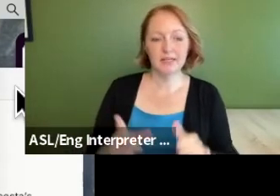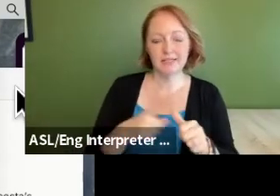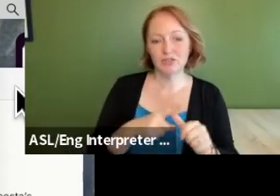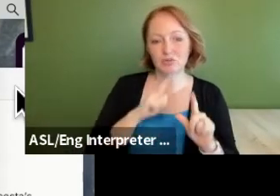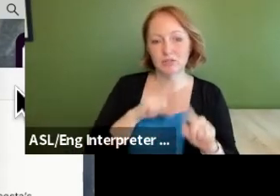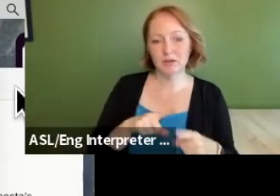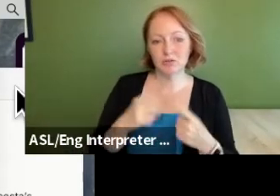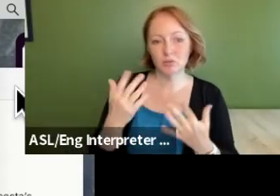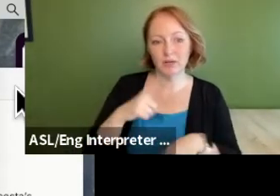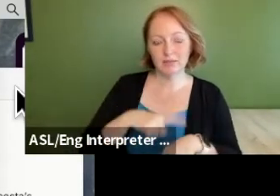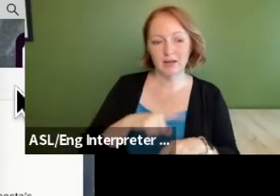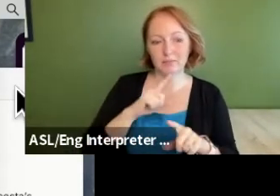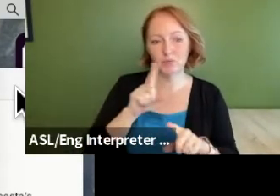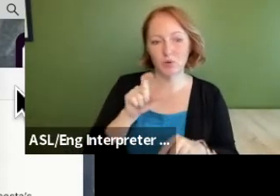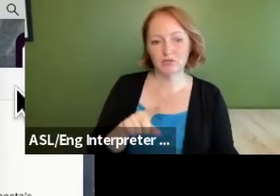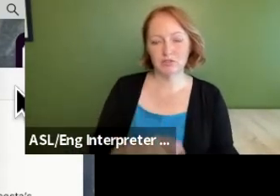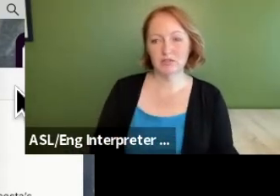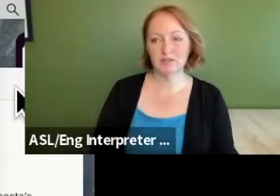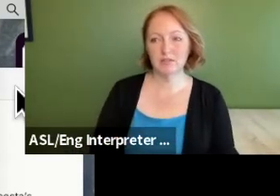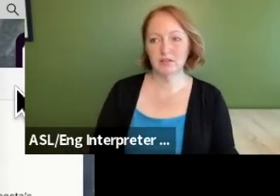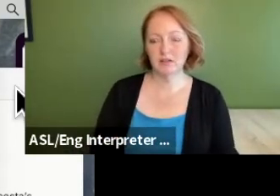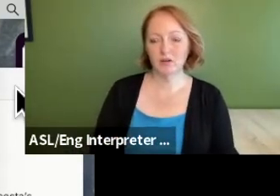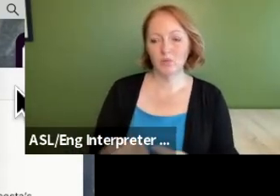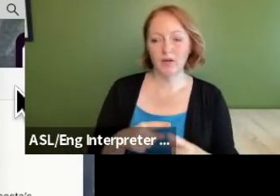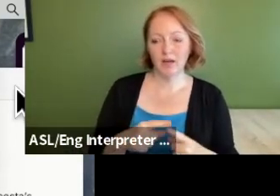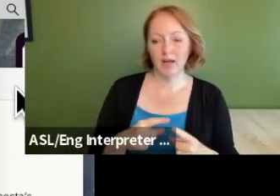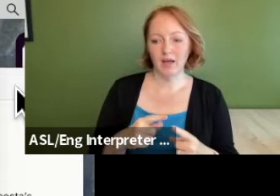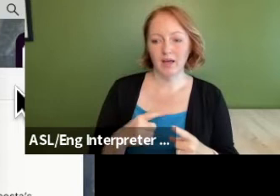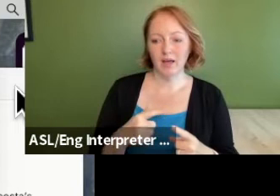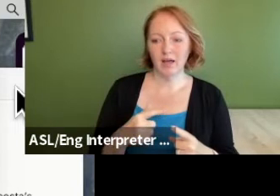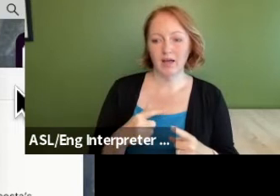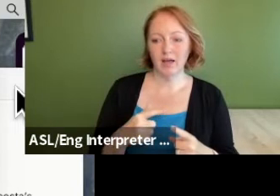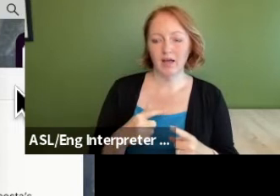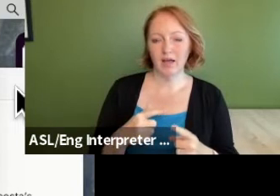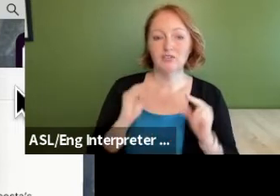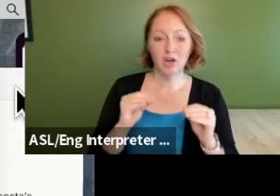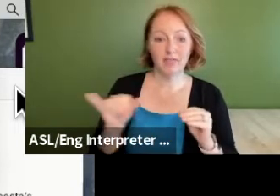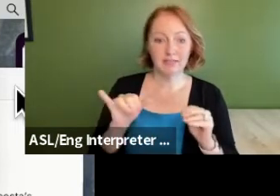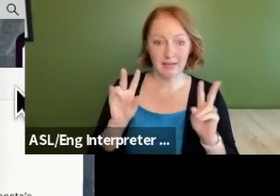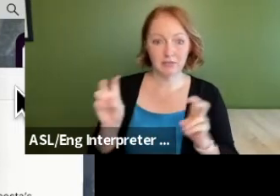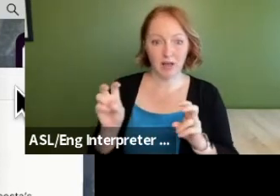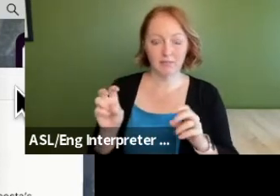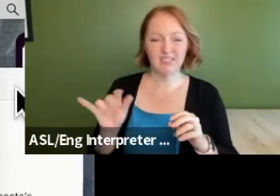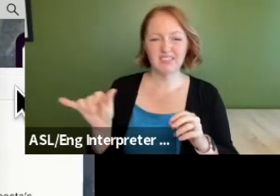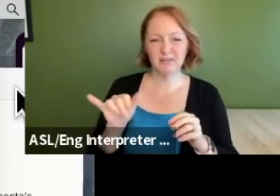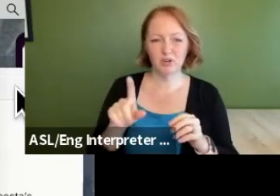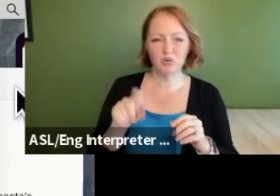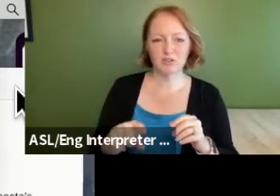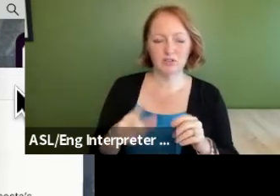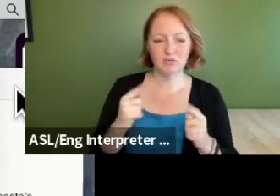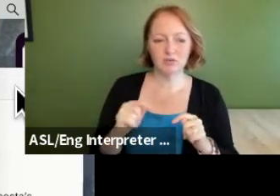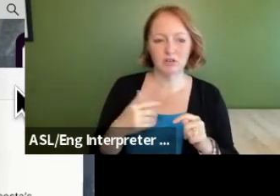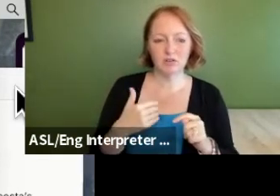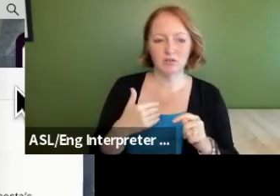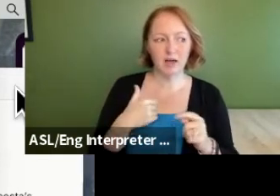wait time question, also like kind of when I taught the same, or like what taught the same topic, a similar question. I was trying to have them